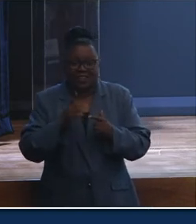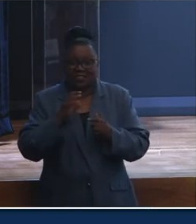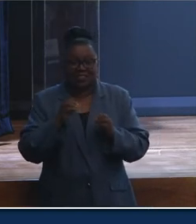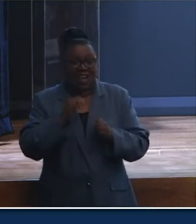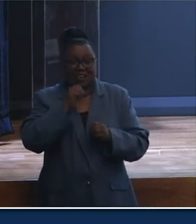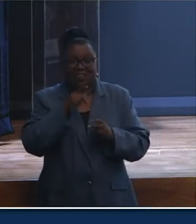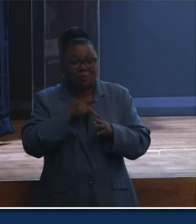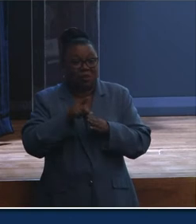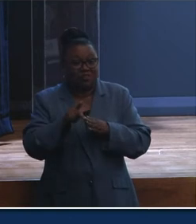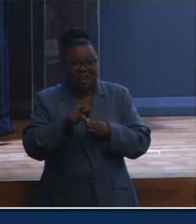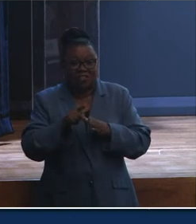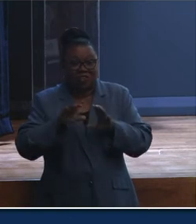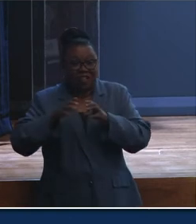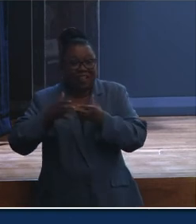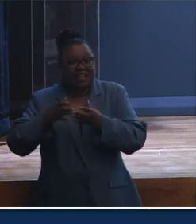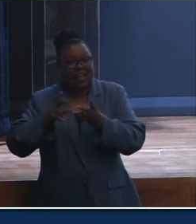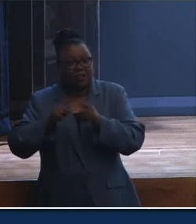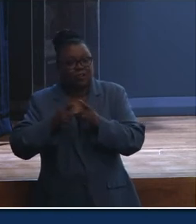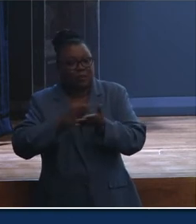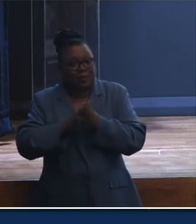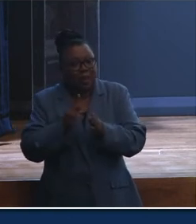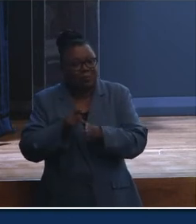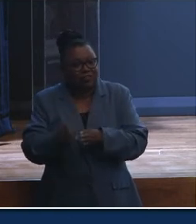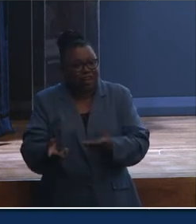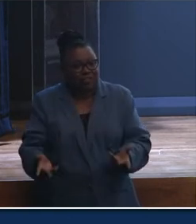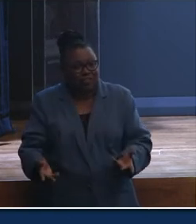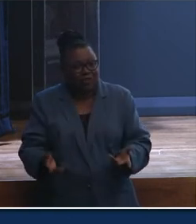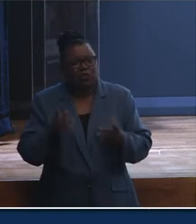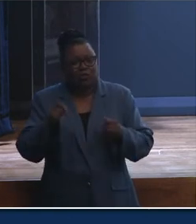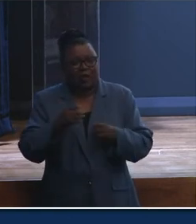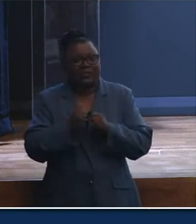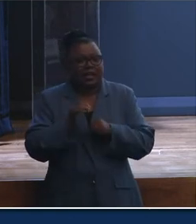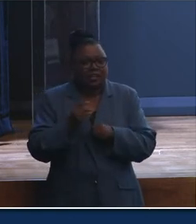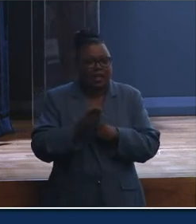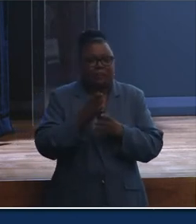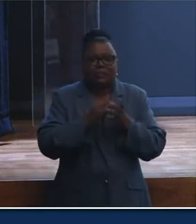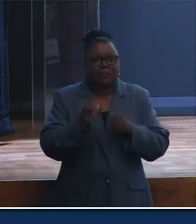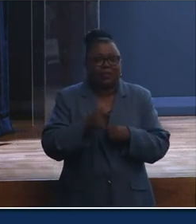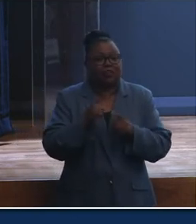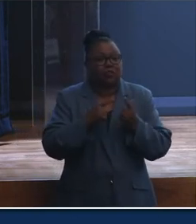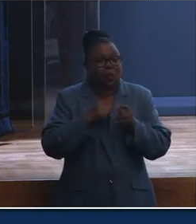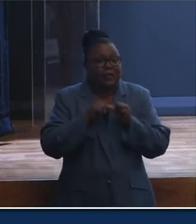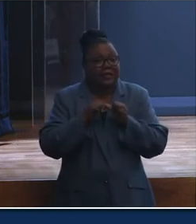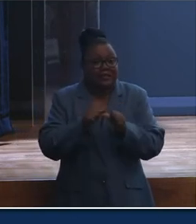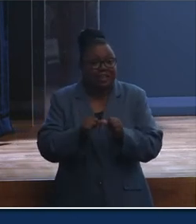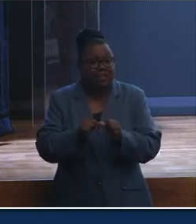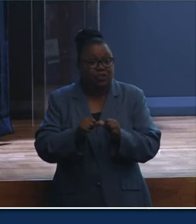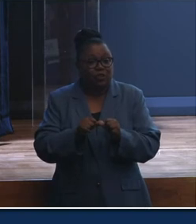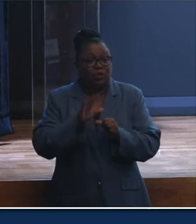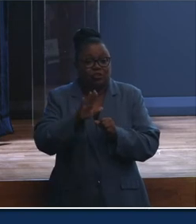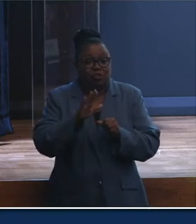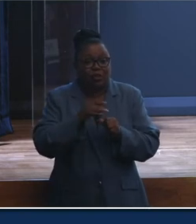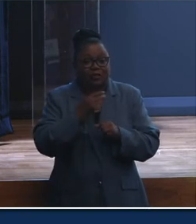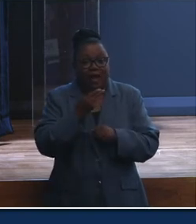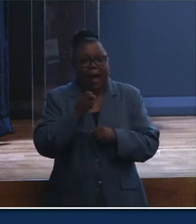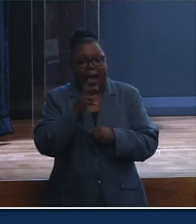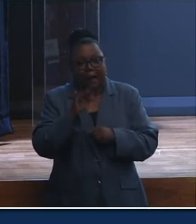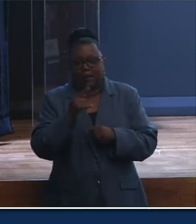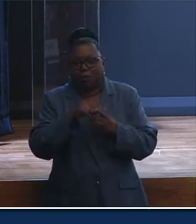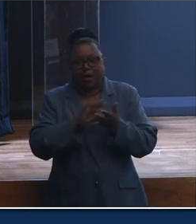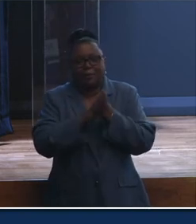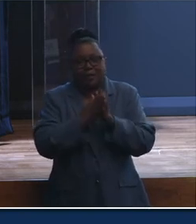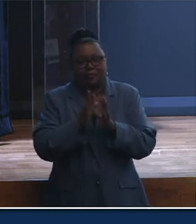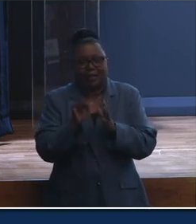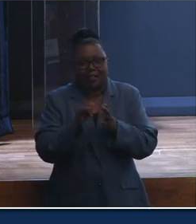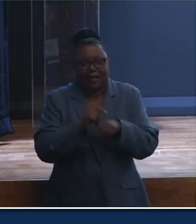there's not a professional league that allows you to be professional. You must get a job in something else if you want to continue your hobby, what it becomes